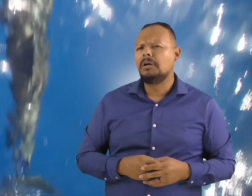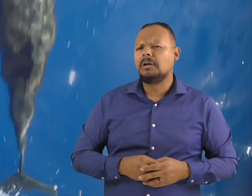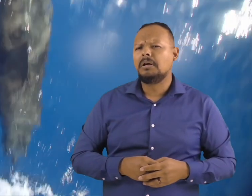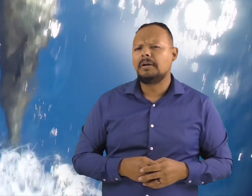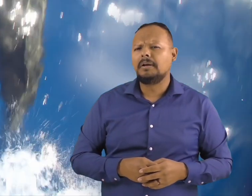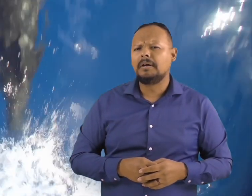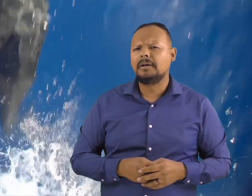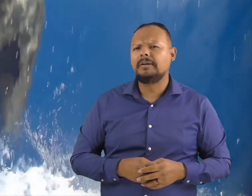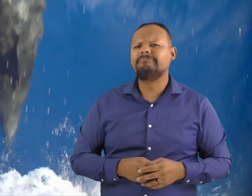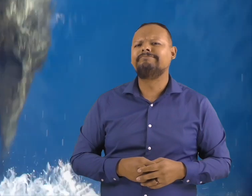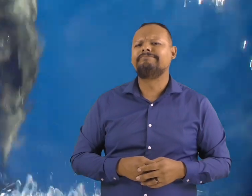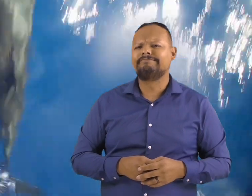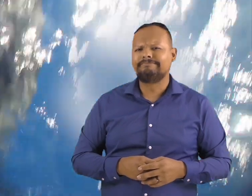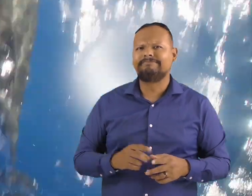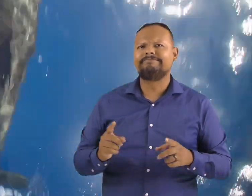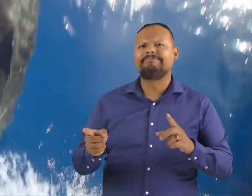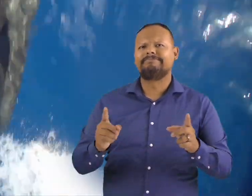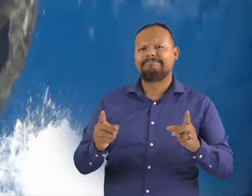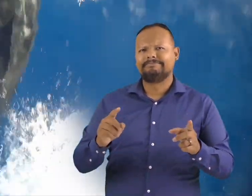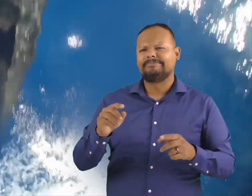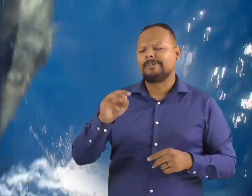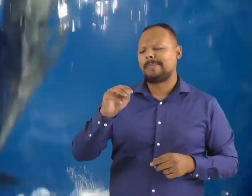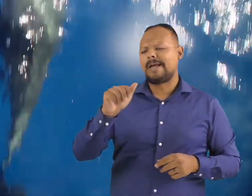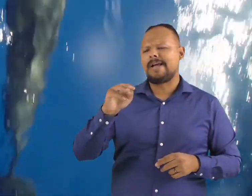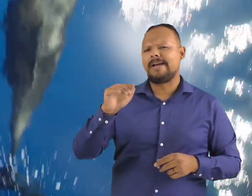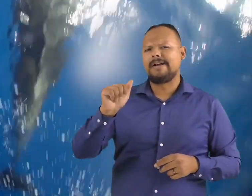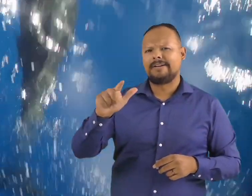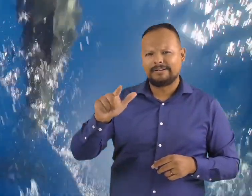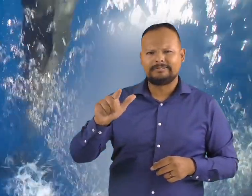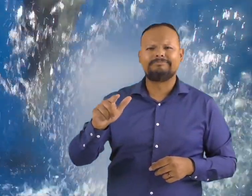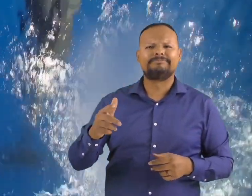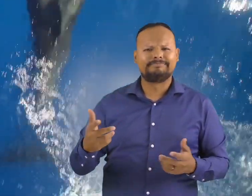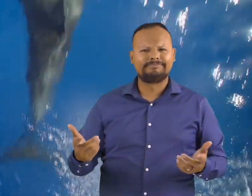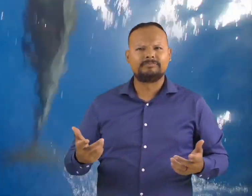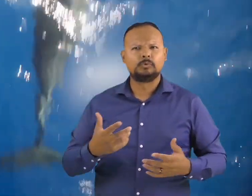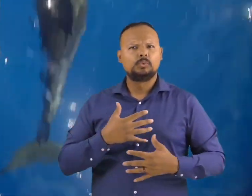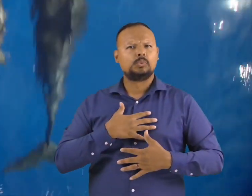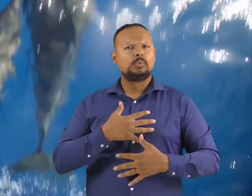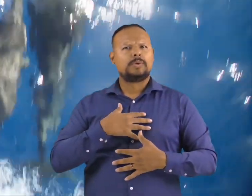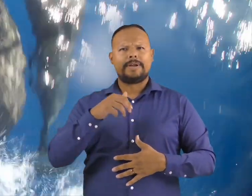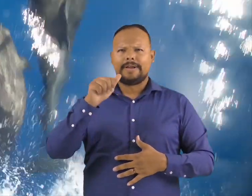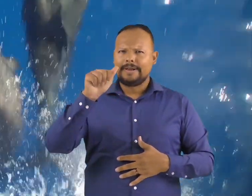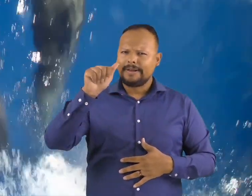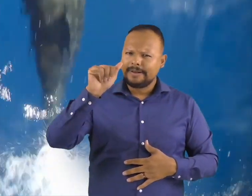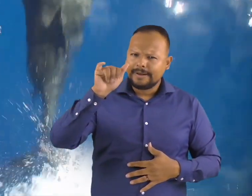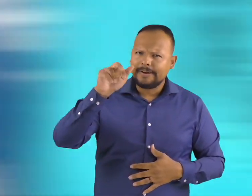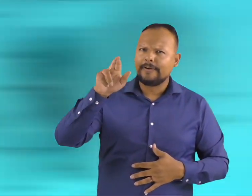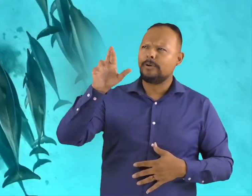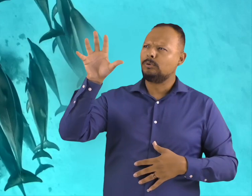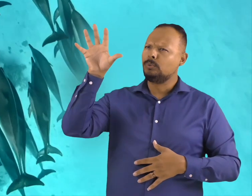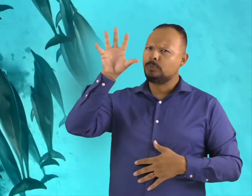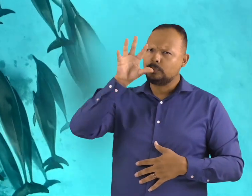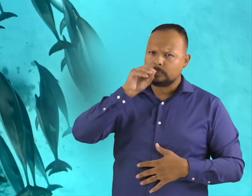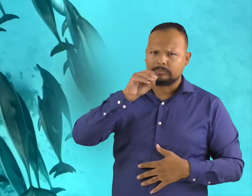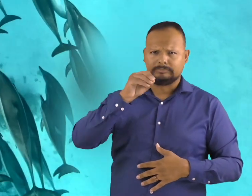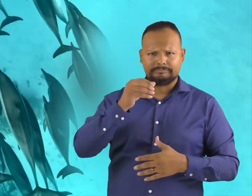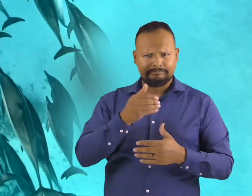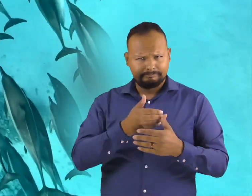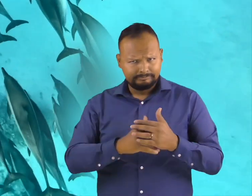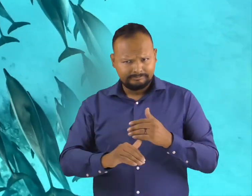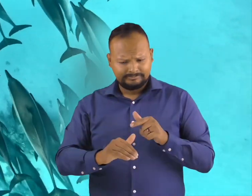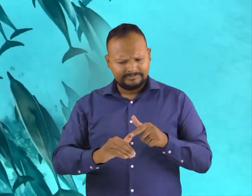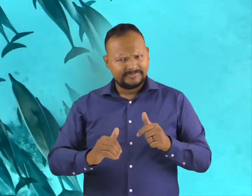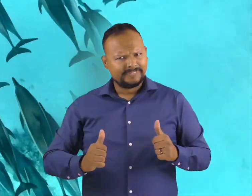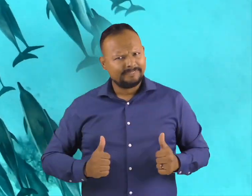D. Dolphins and humans are both mammals, breathe air, give live birth, live in groups,